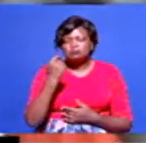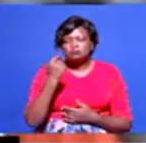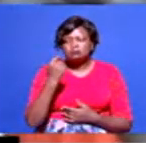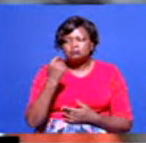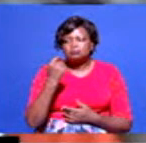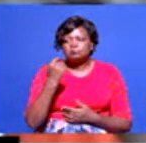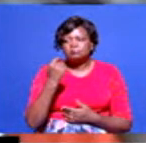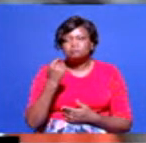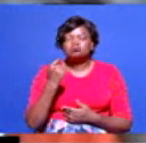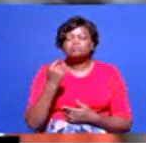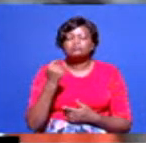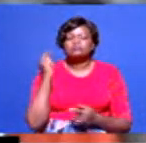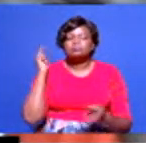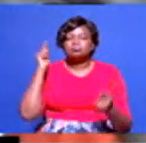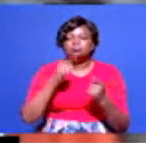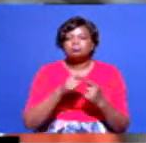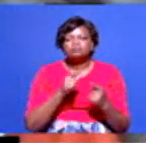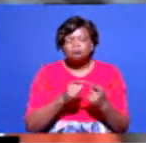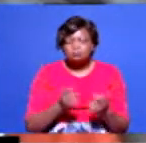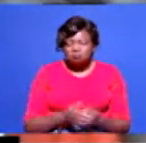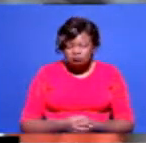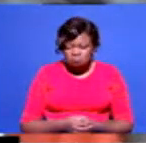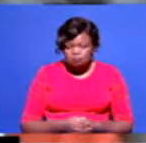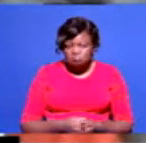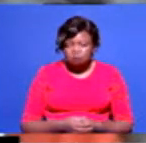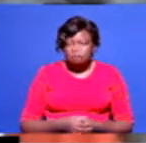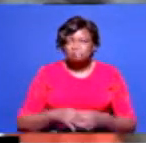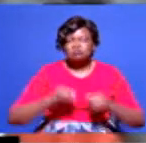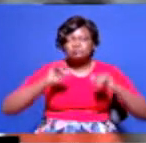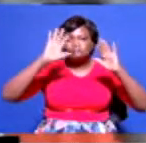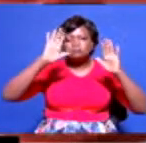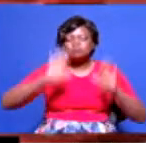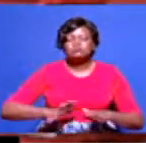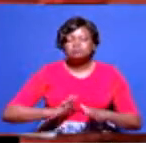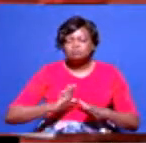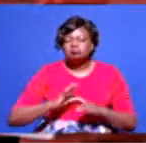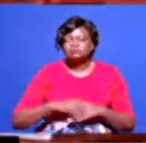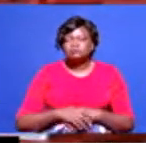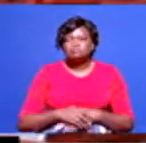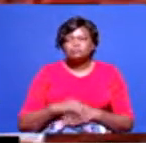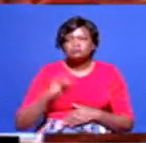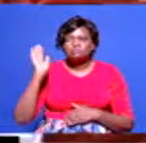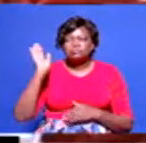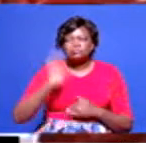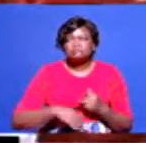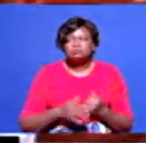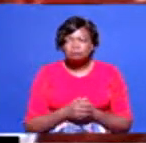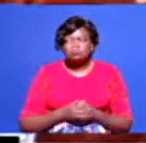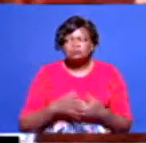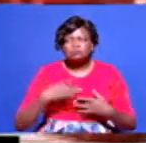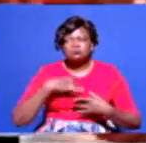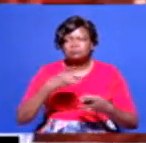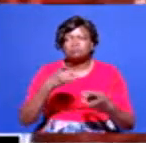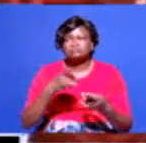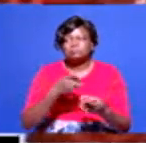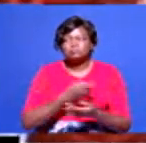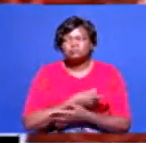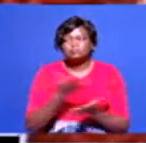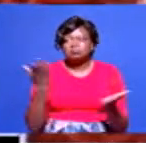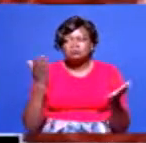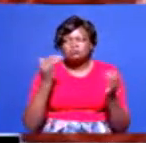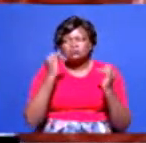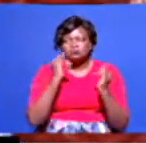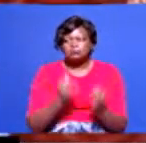destiny is far more important than the interest of any